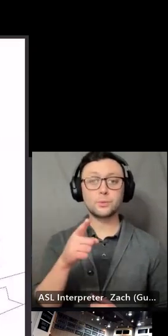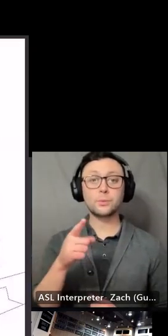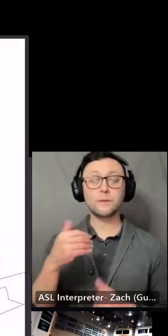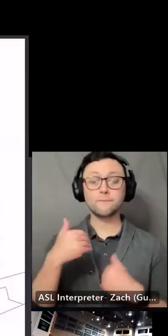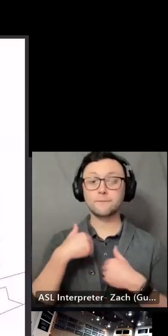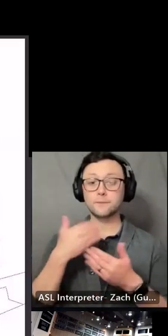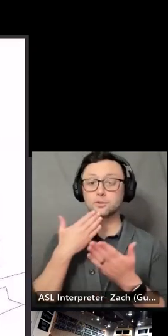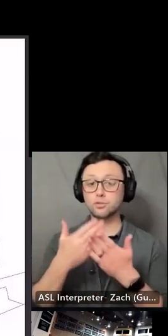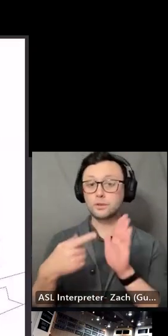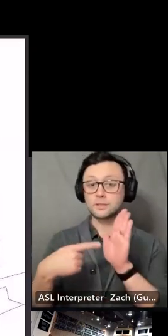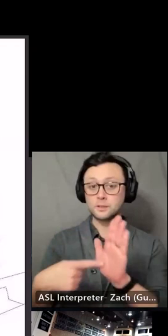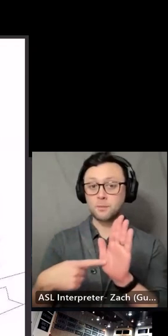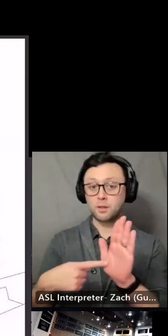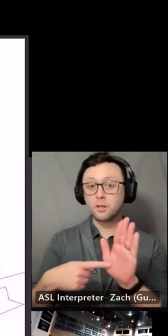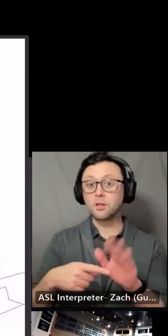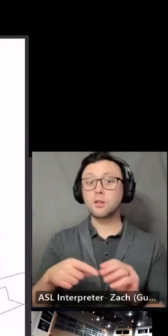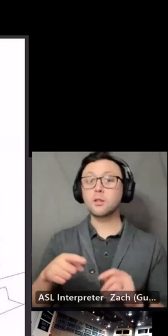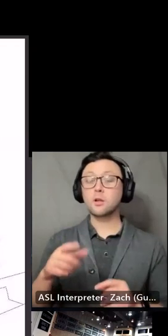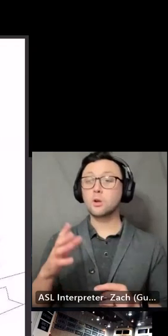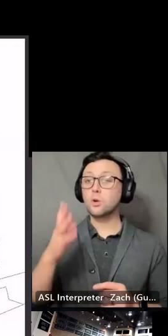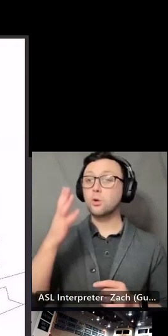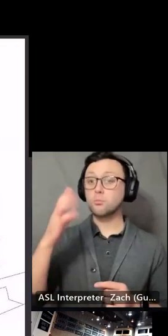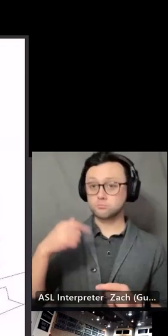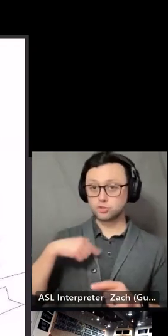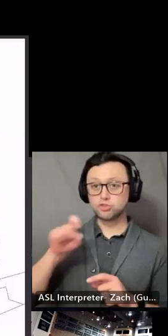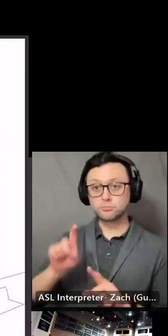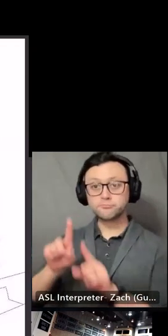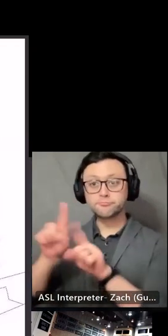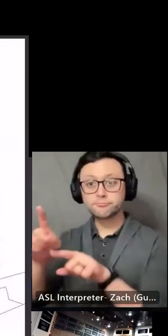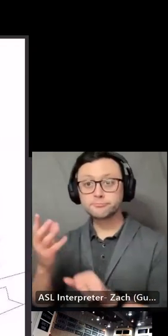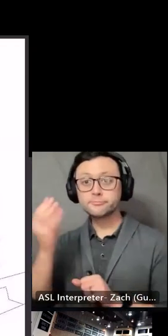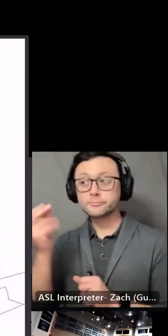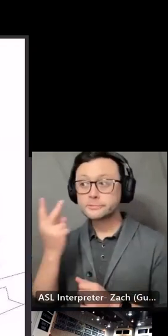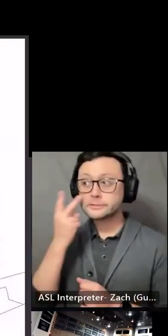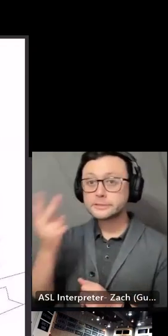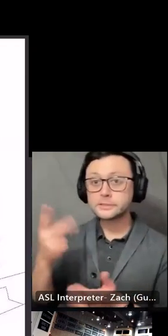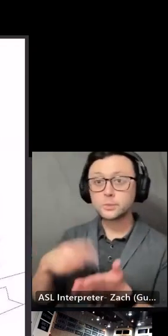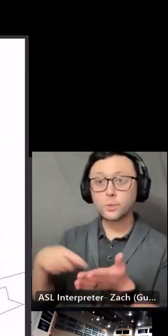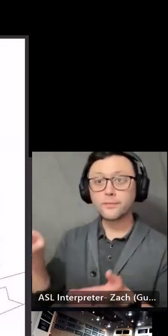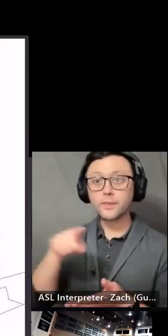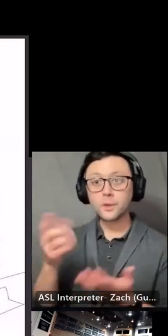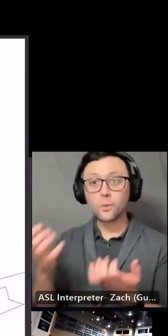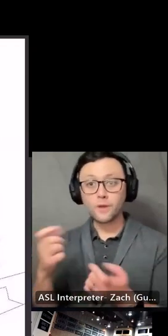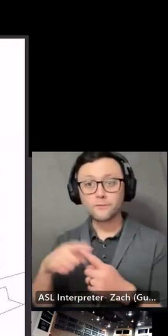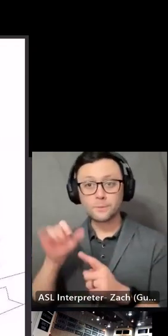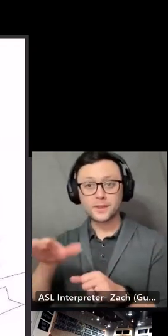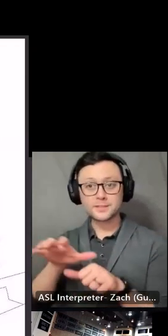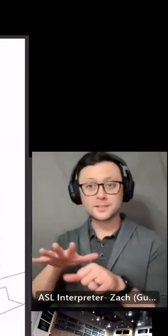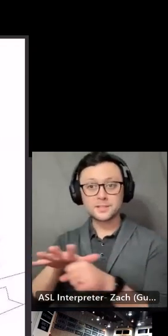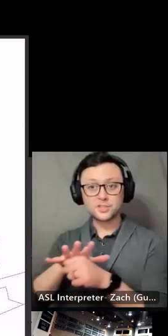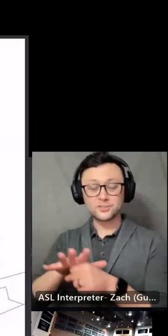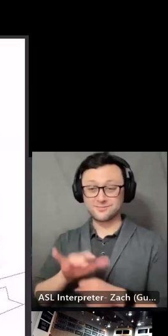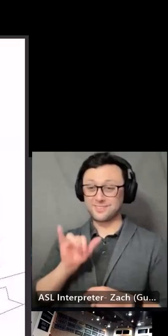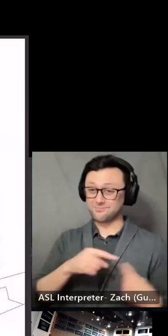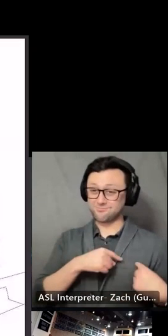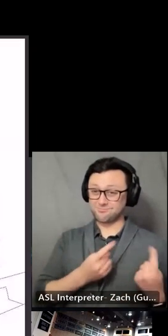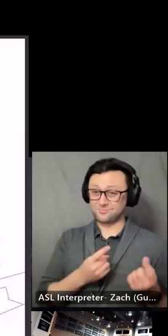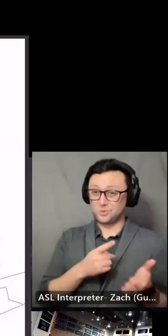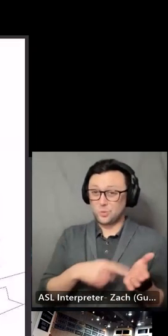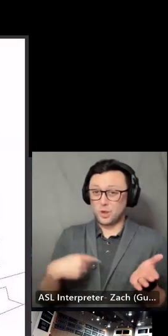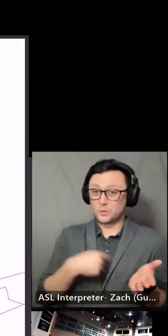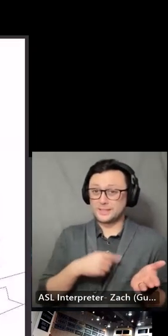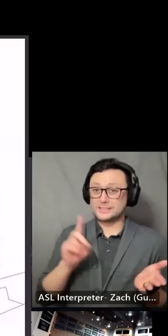of, you know, going out and seeing what folks are wanting for a public-facing station. I think that's exactly how we've approached the